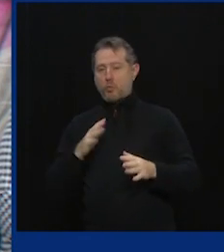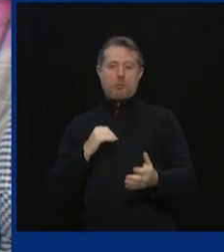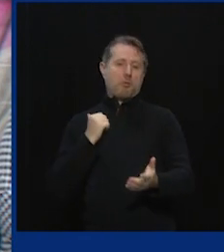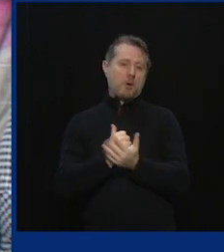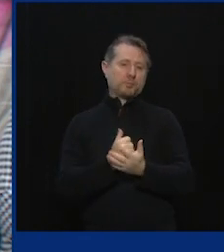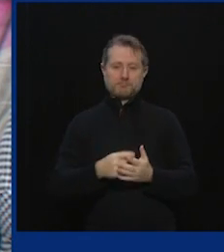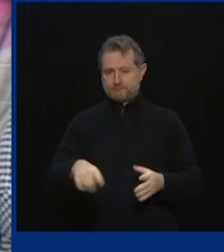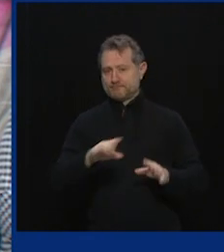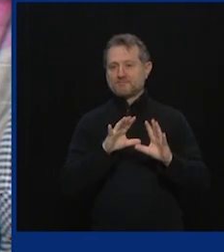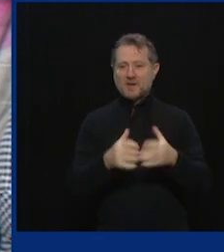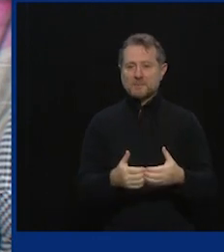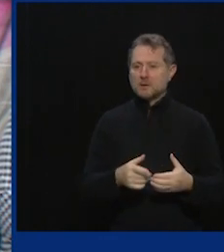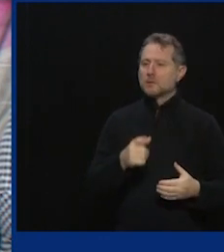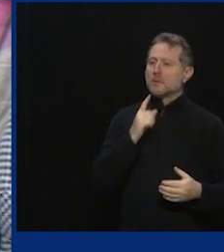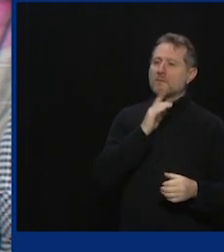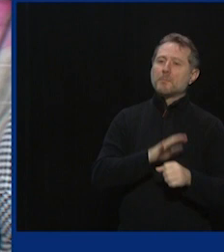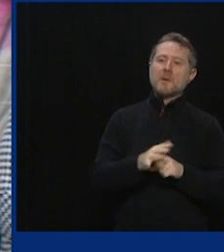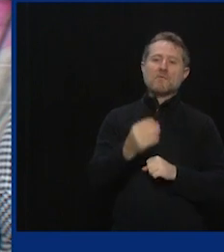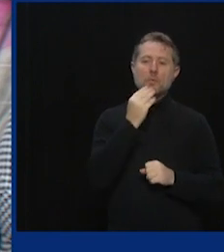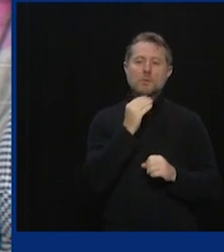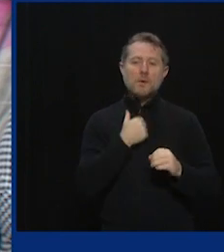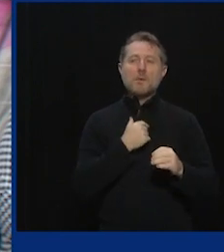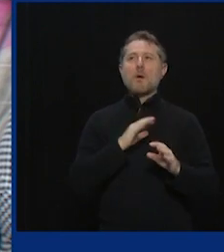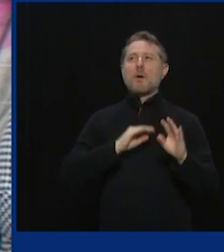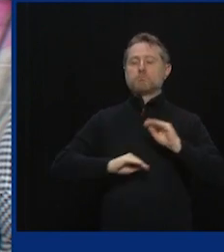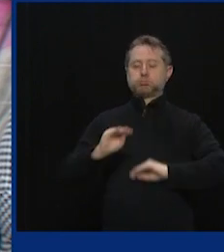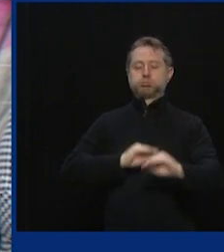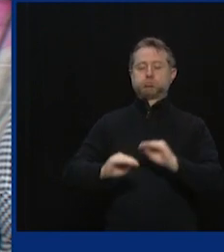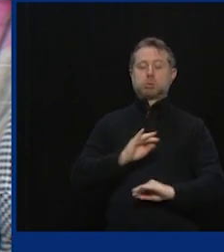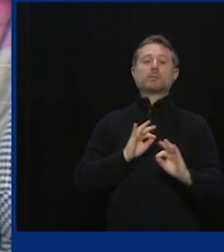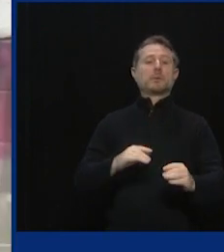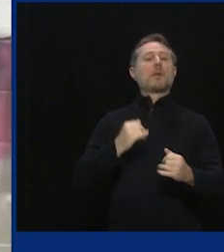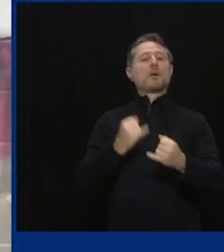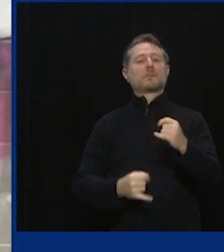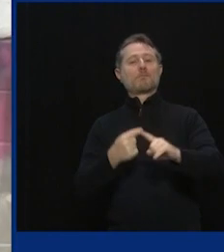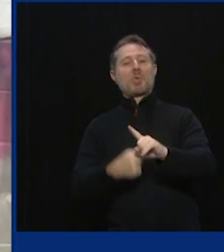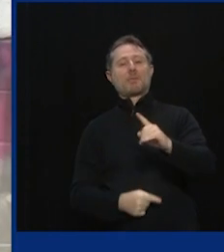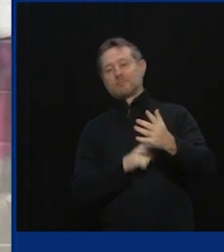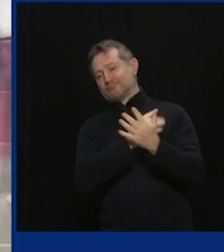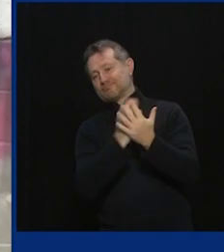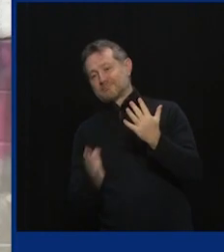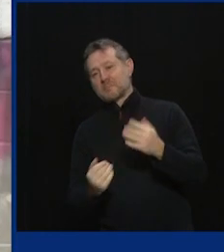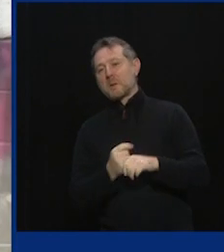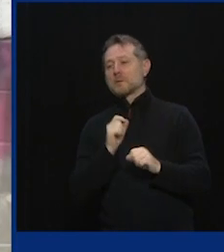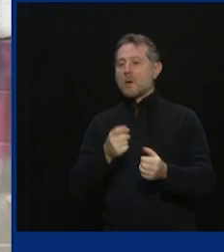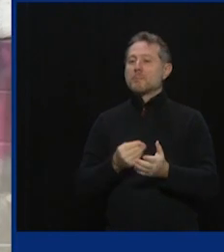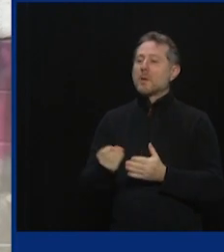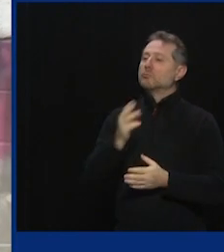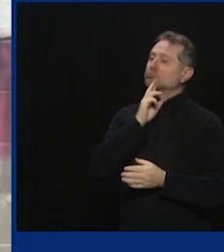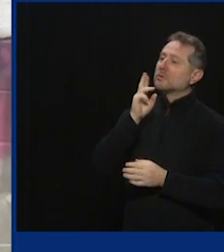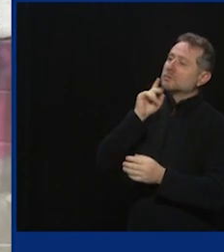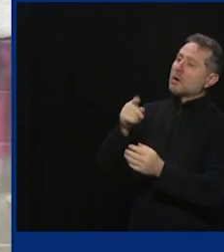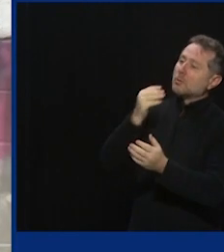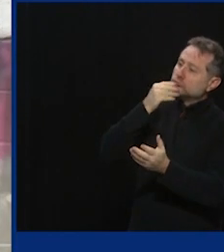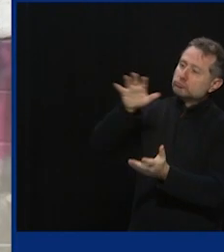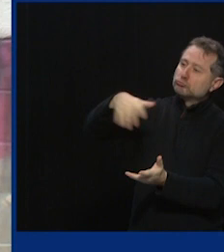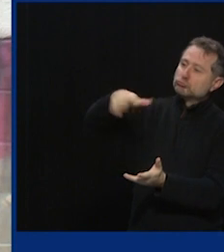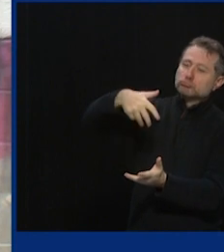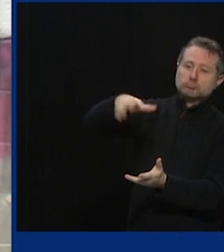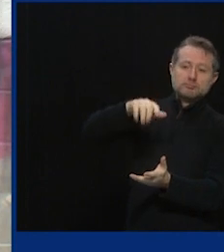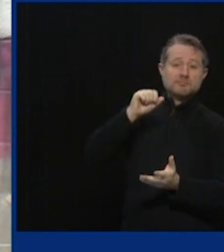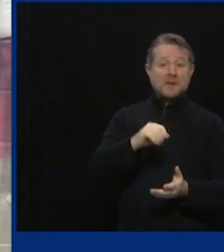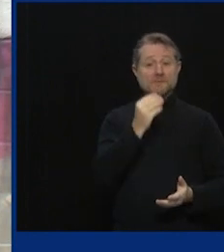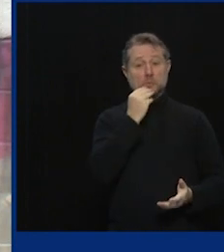through the end of the month and being able to access hot meals, prepared meals, and nutritional meals at a time when food can be more expensive than